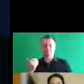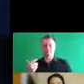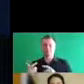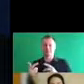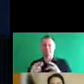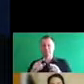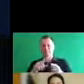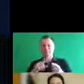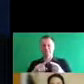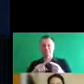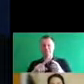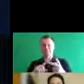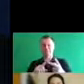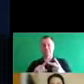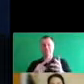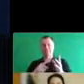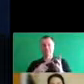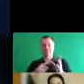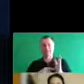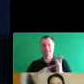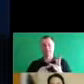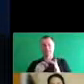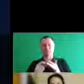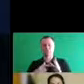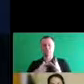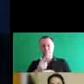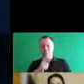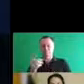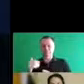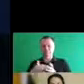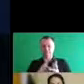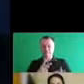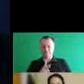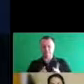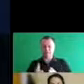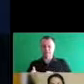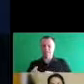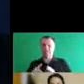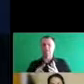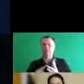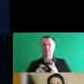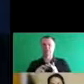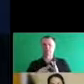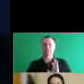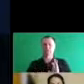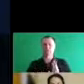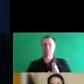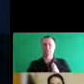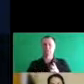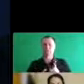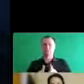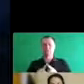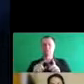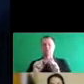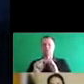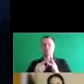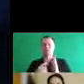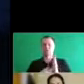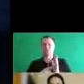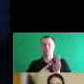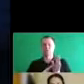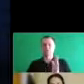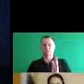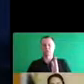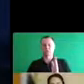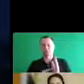second Atopias, I'm in the middle of editing it, but the ocean in this film acts as a portal for her to continue this